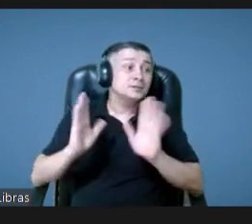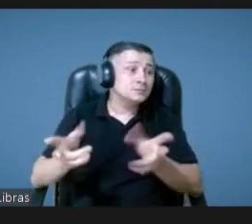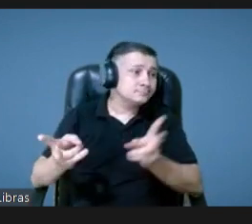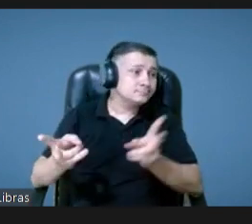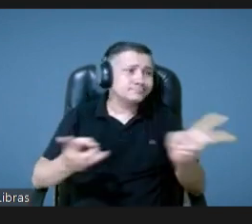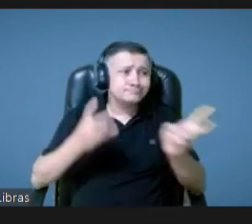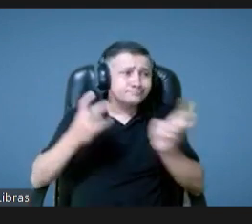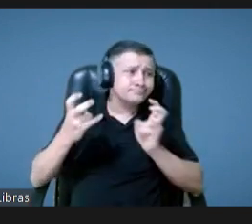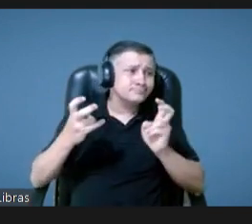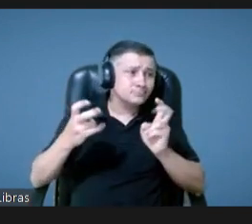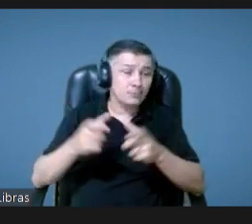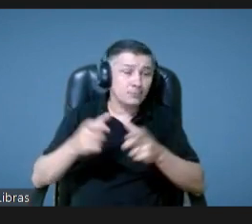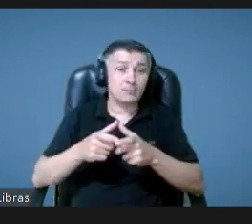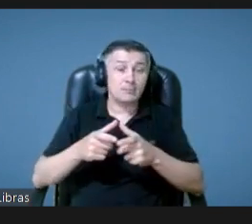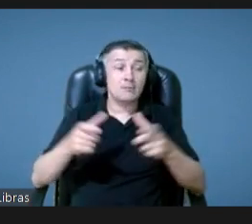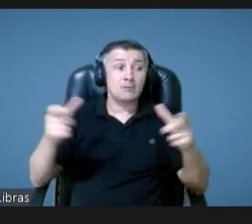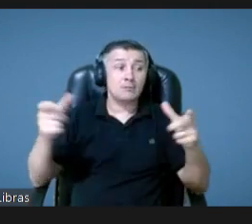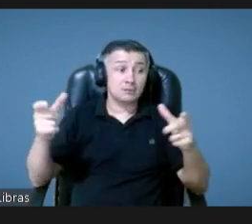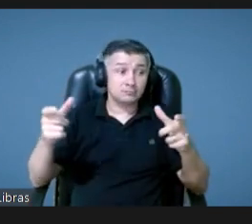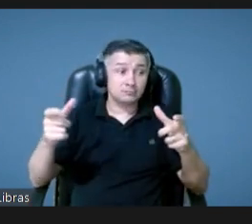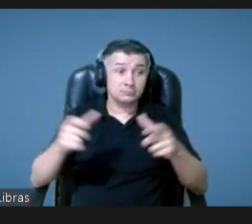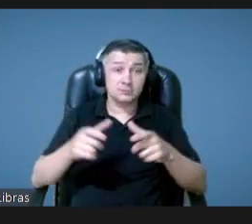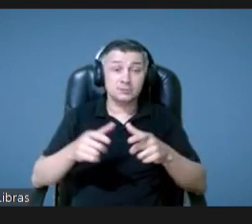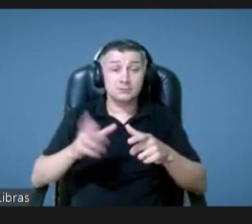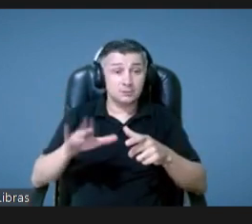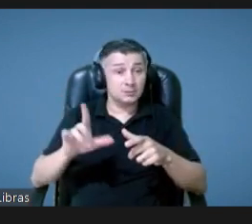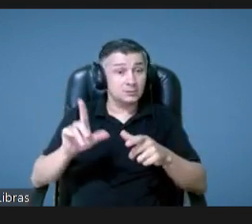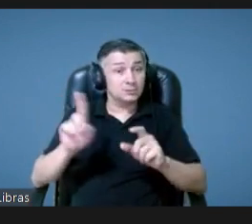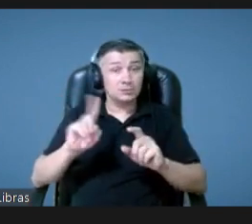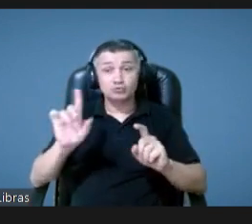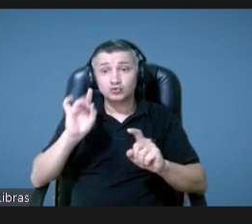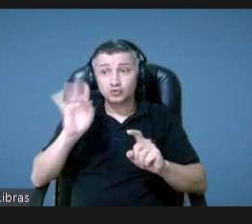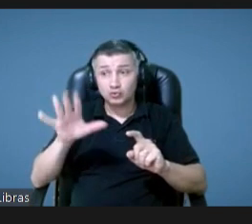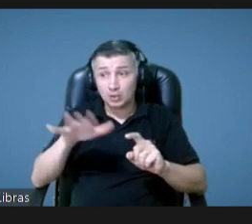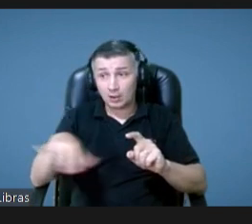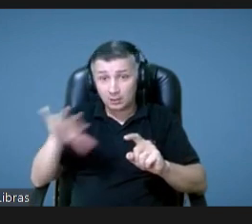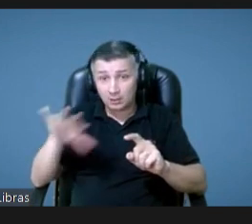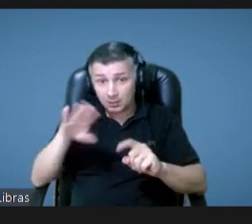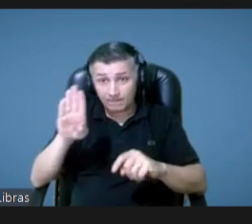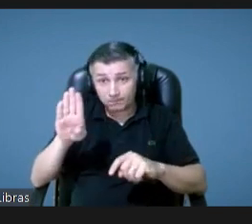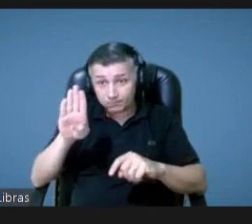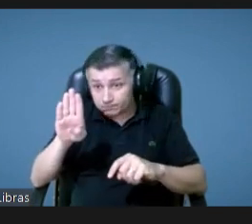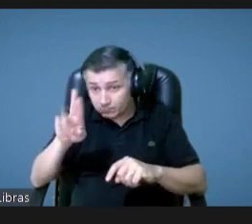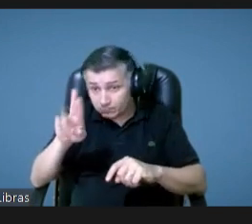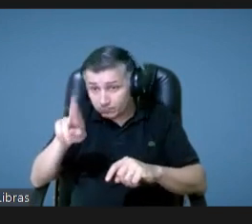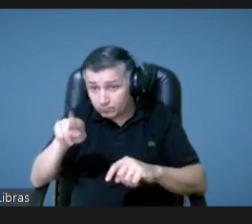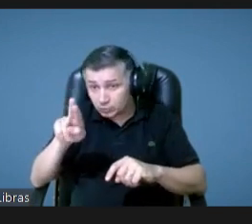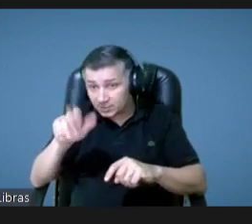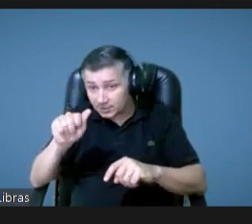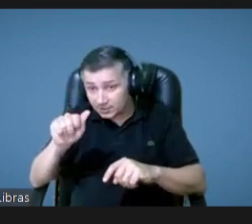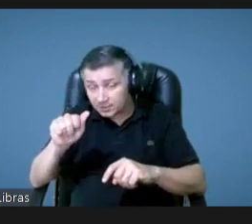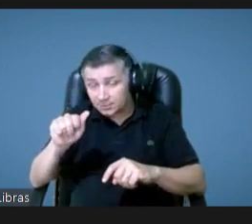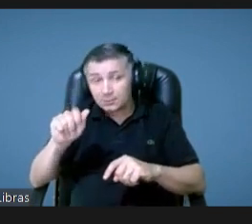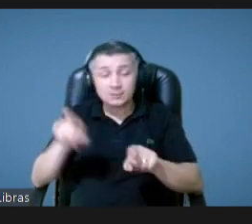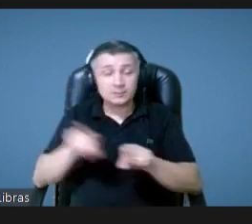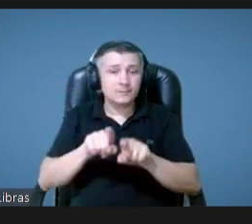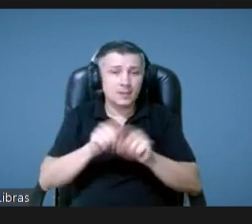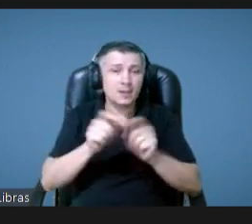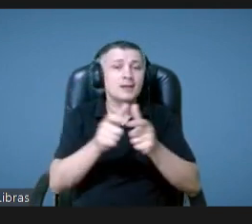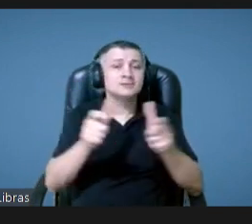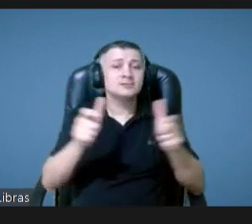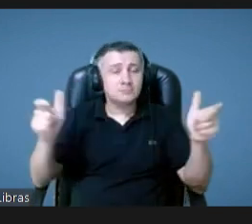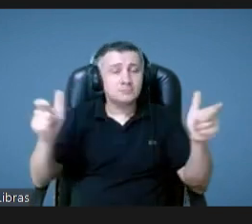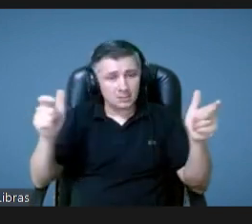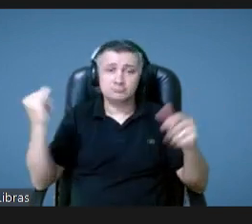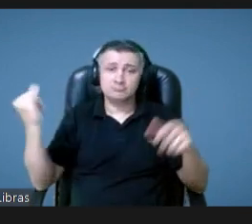of fuel supplied to these airplanes. So not only the gross revenue grew by